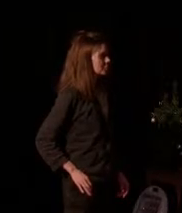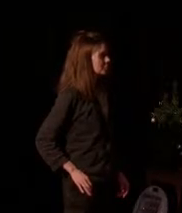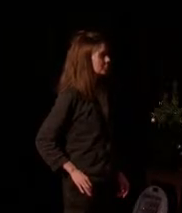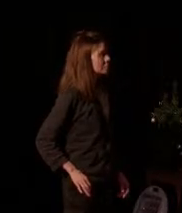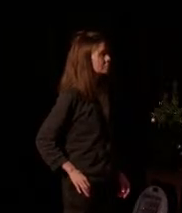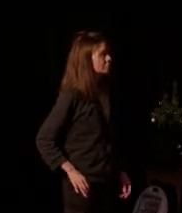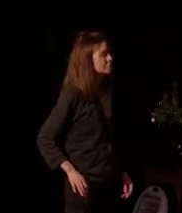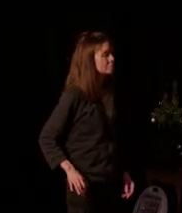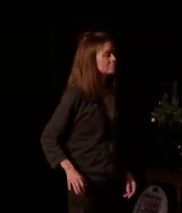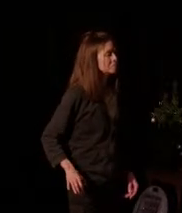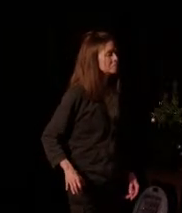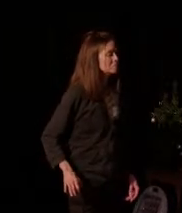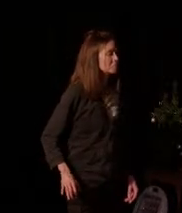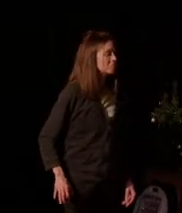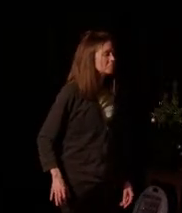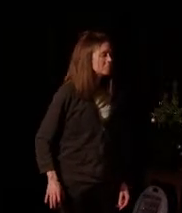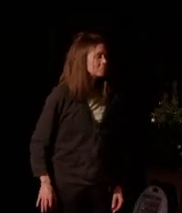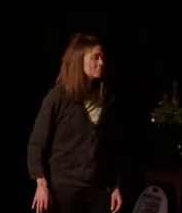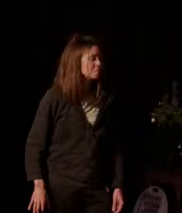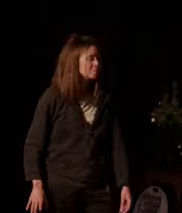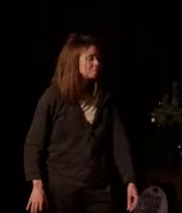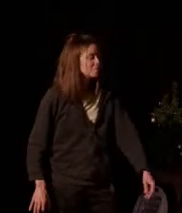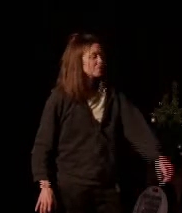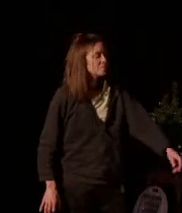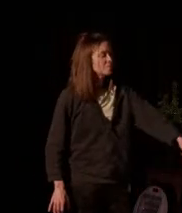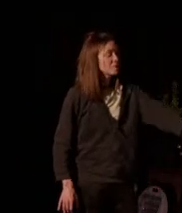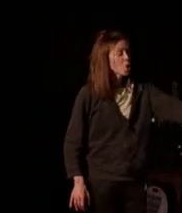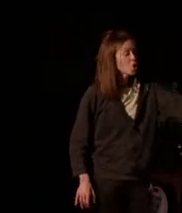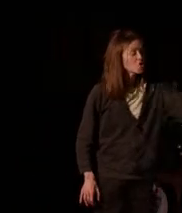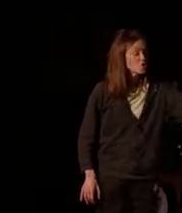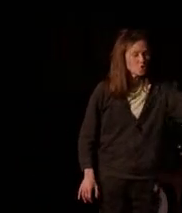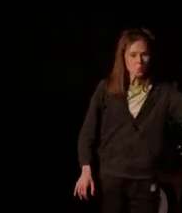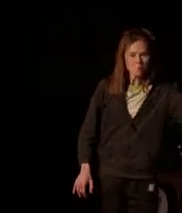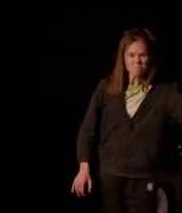But oh, you tyrant.